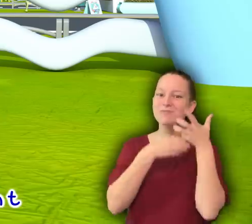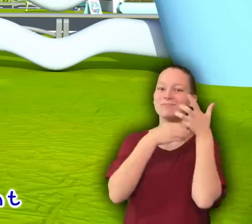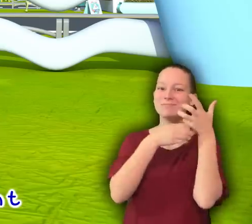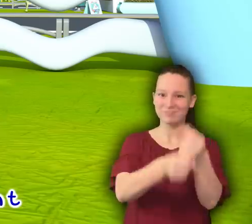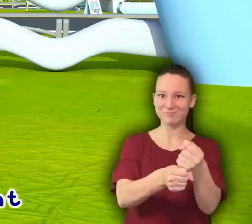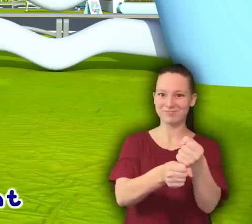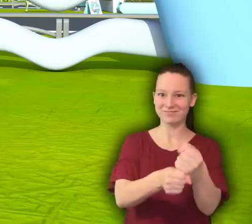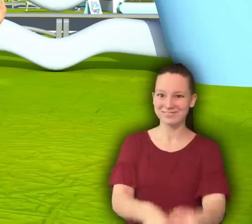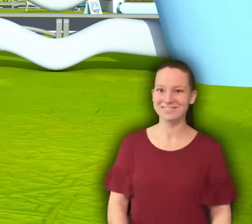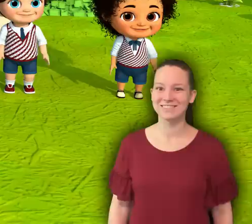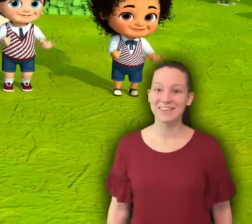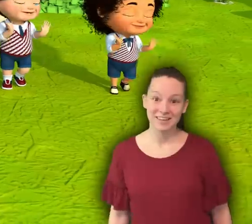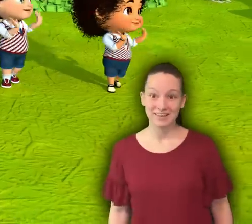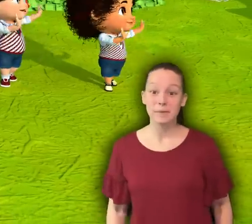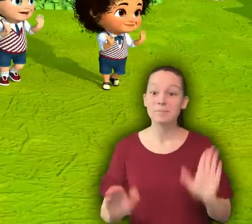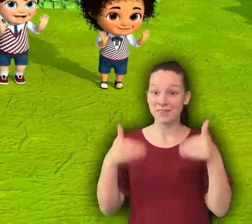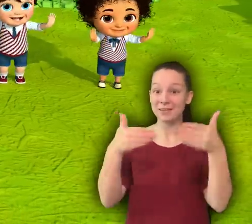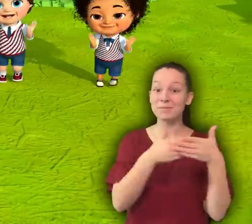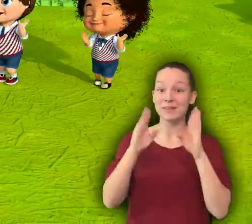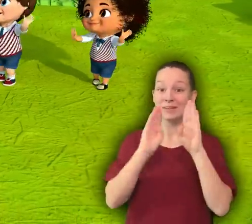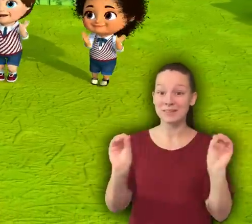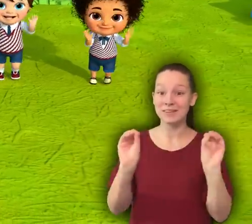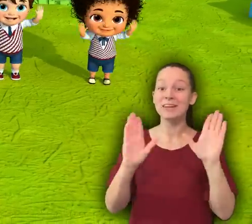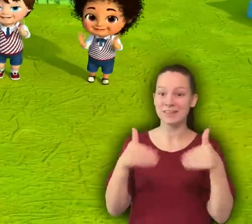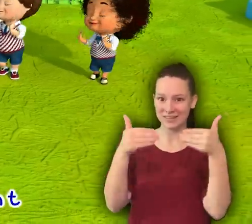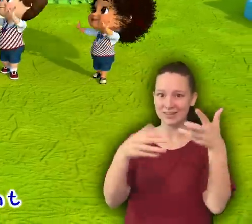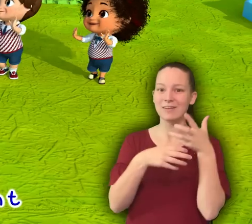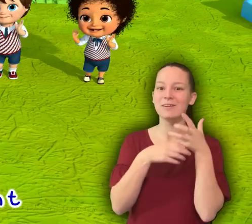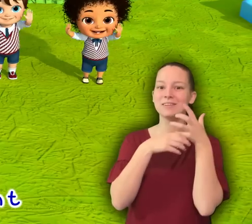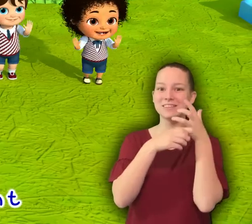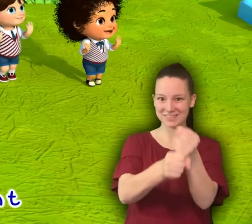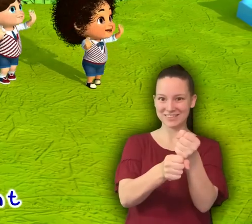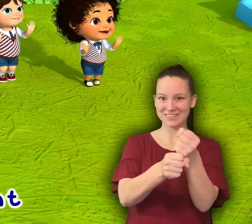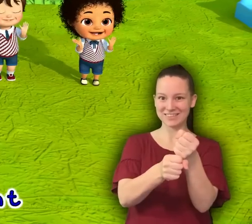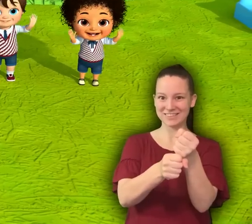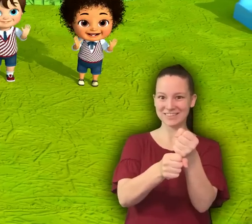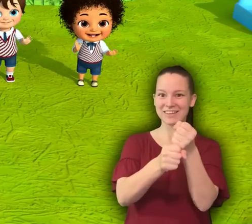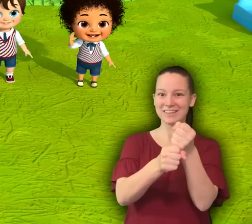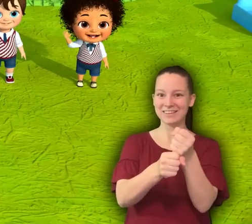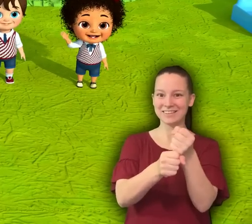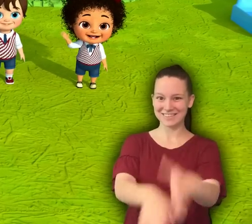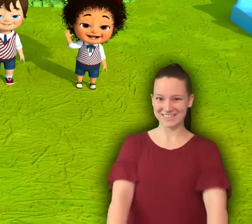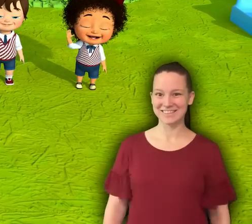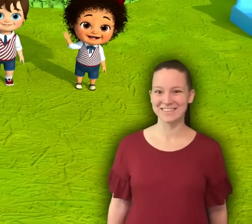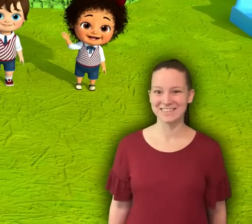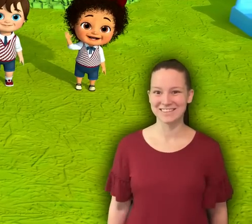here we go hold on tight here we go Baby Boom here we go hold on tight